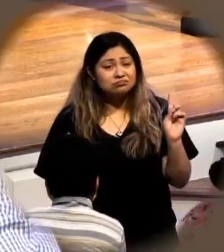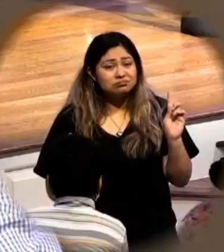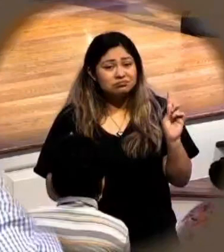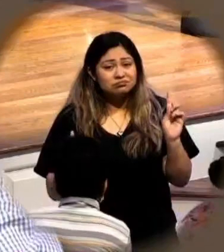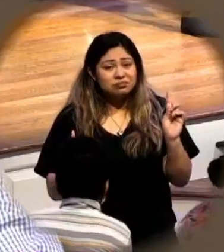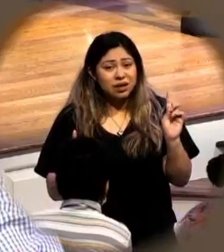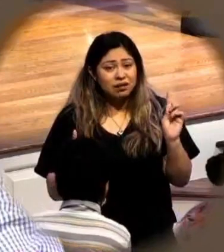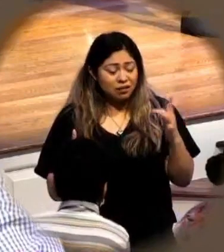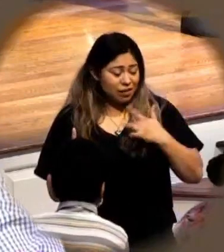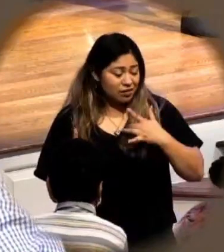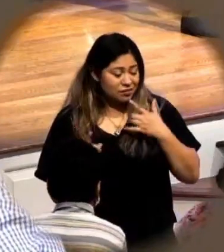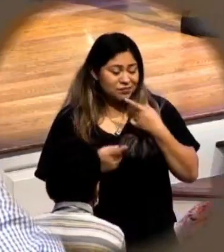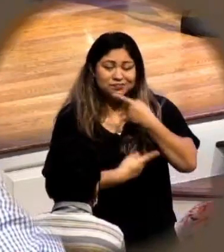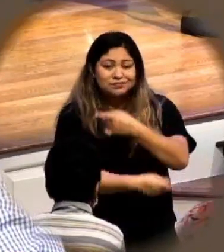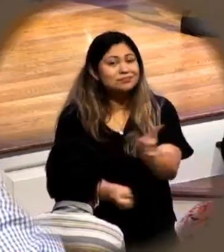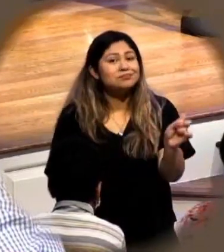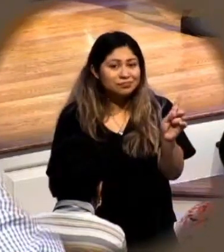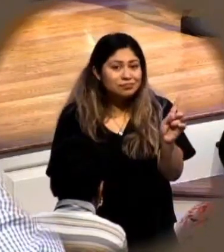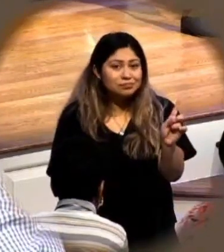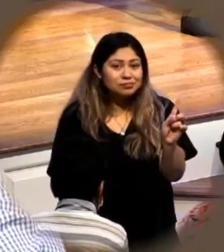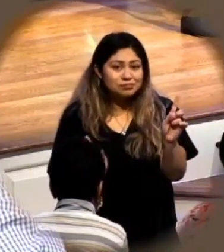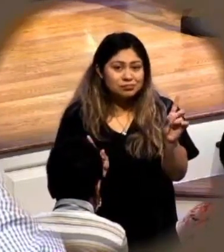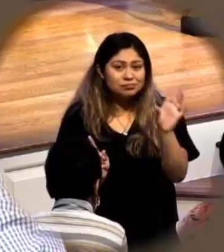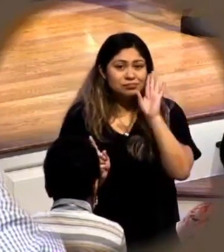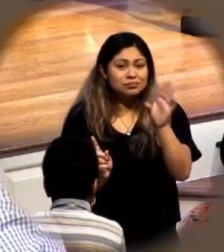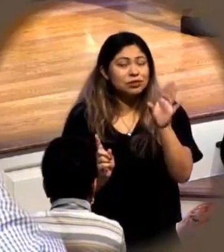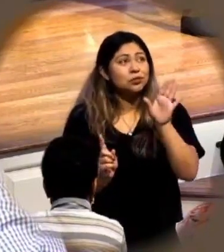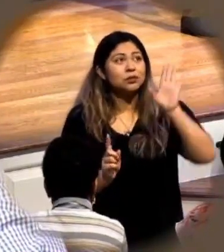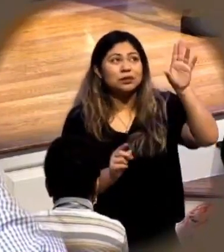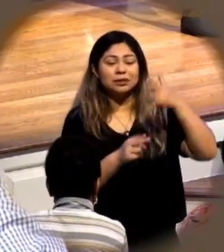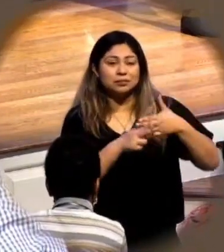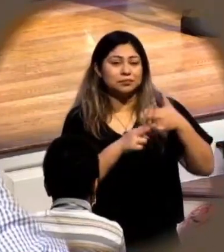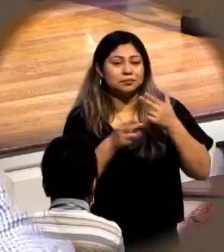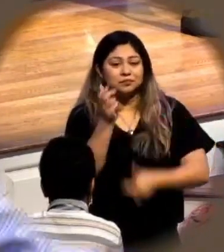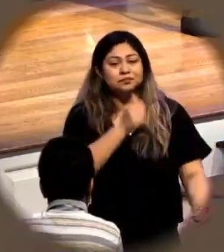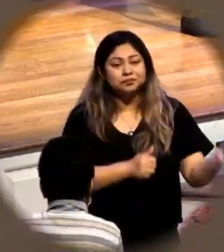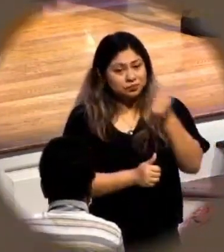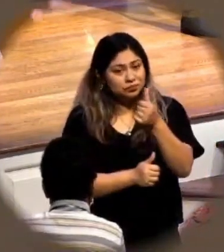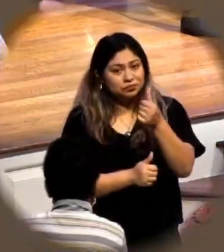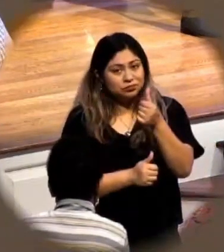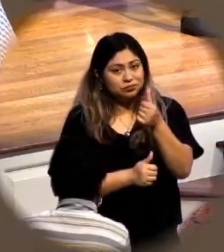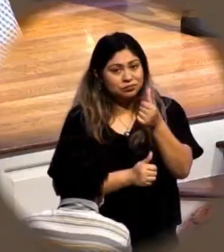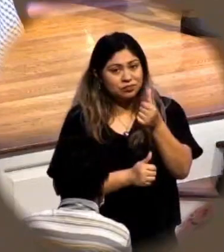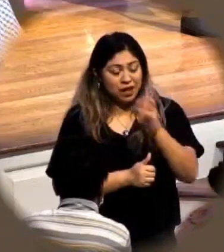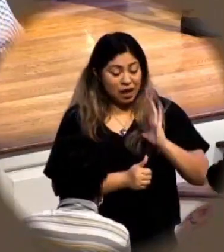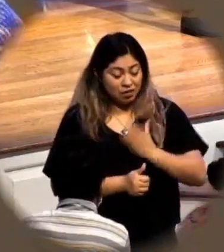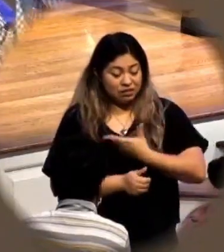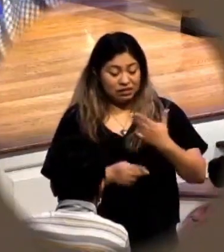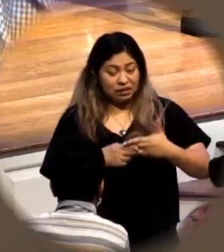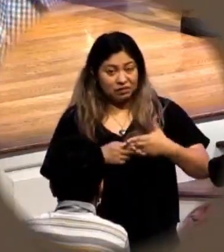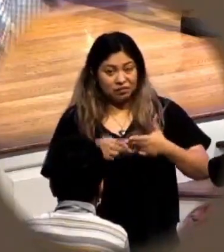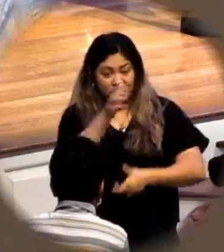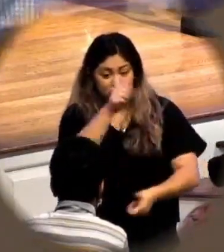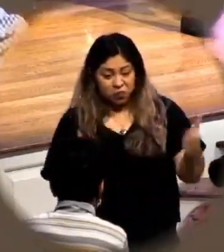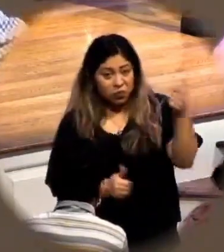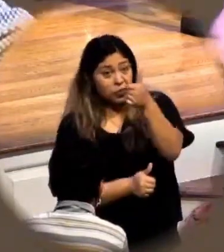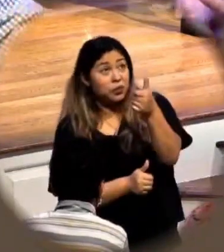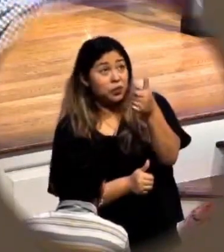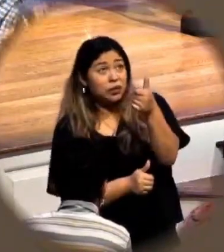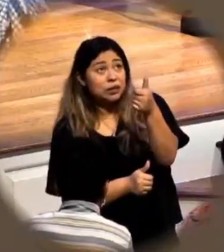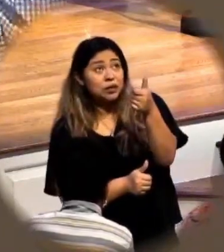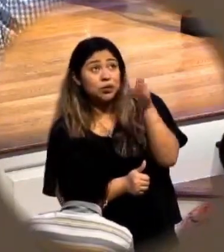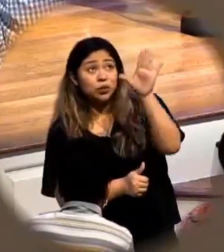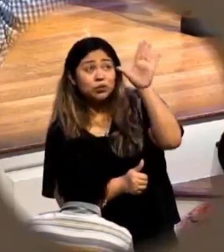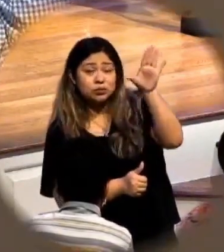our hearts this morning, that your name is above every name. Your name is above our names. Your name is above our church's